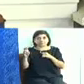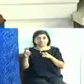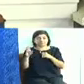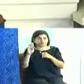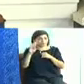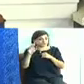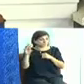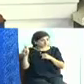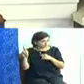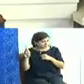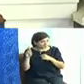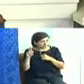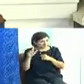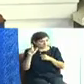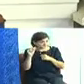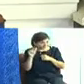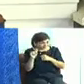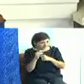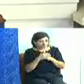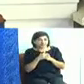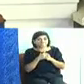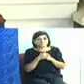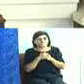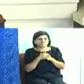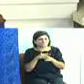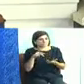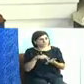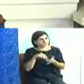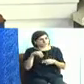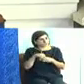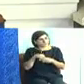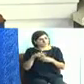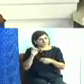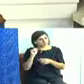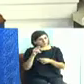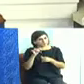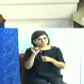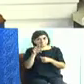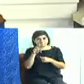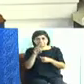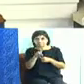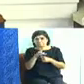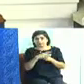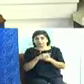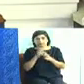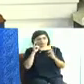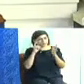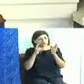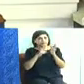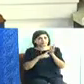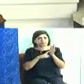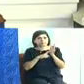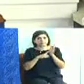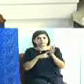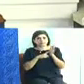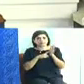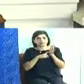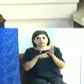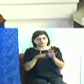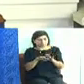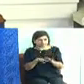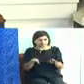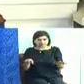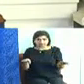Rouge. And while I was standing in his backyard, I noticed that the ground